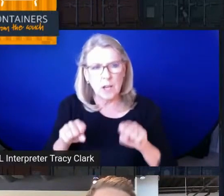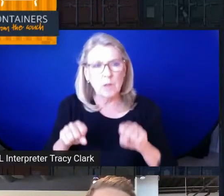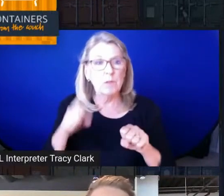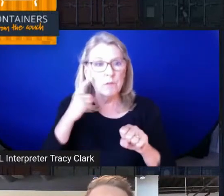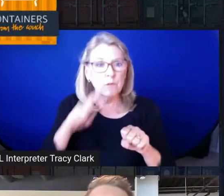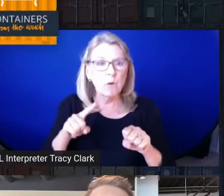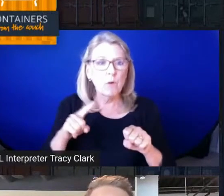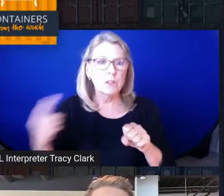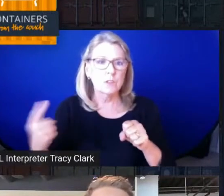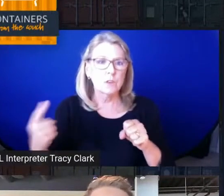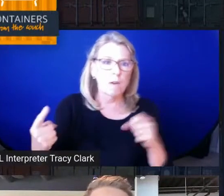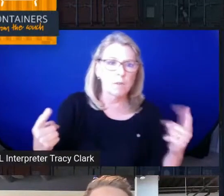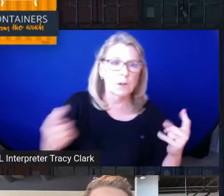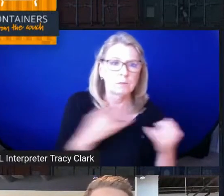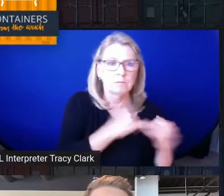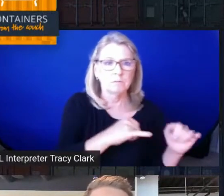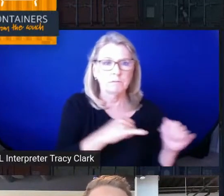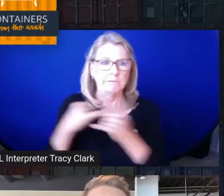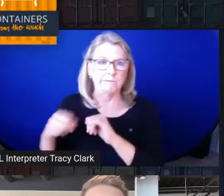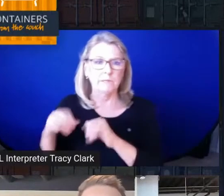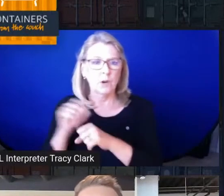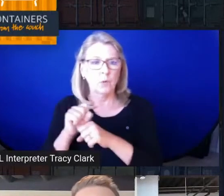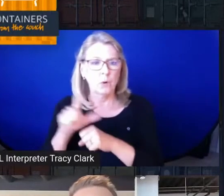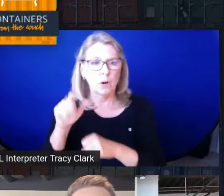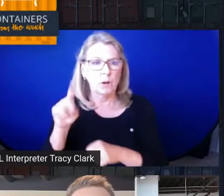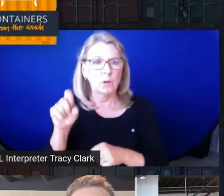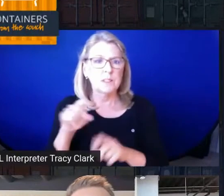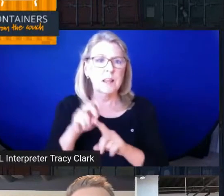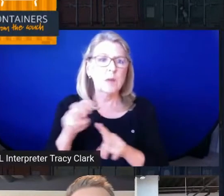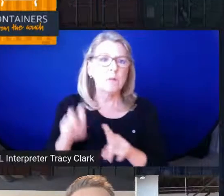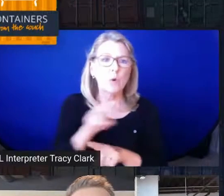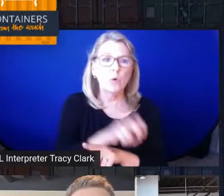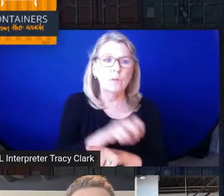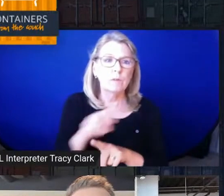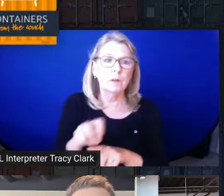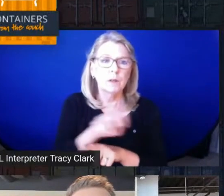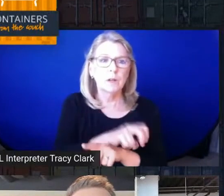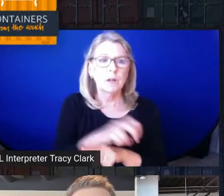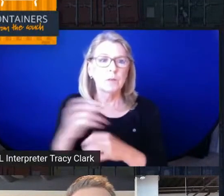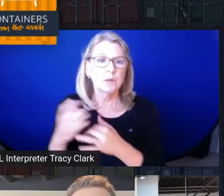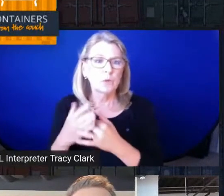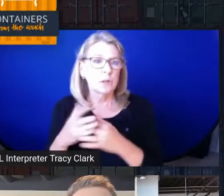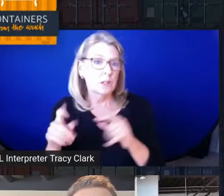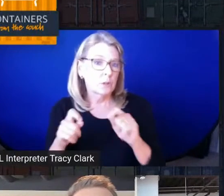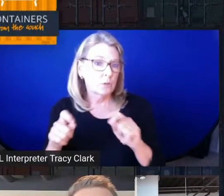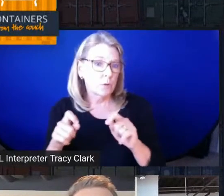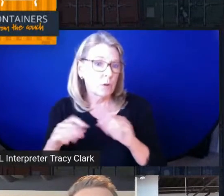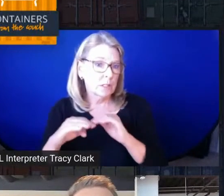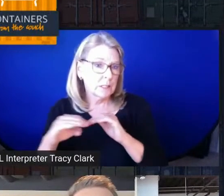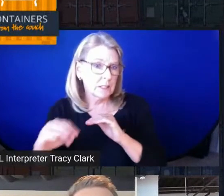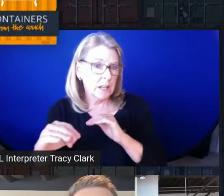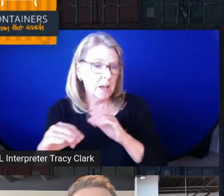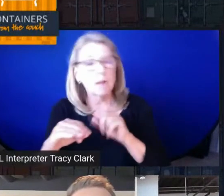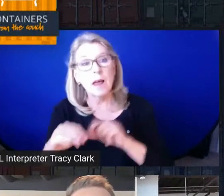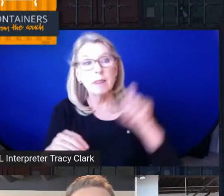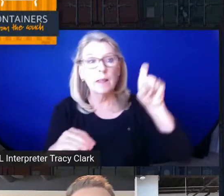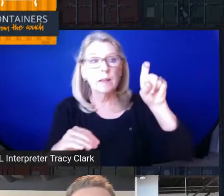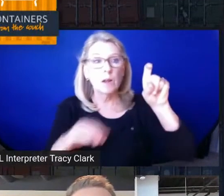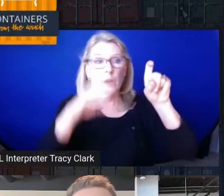between very controlled and maybe static environments, and kind of use of public cloud infrastructure and